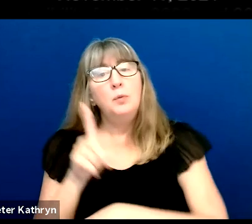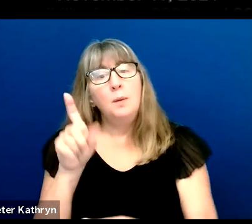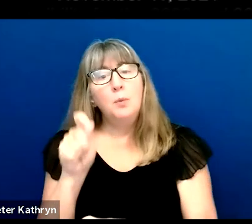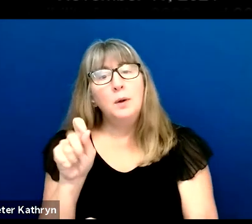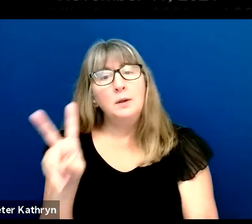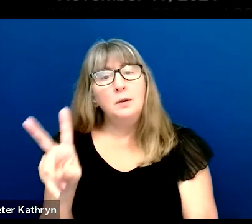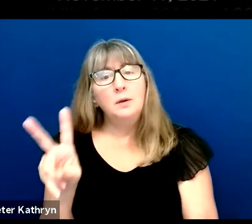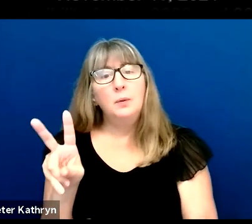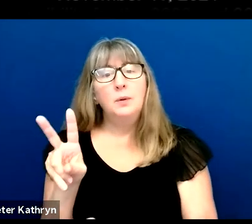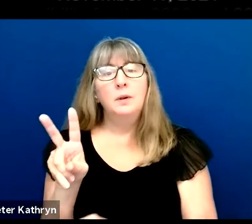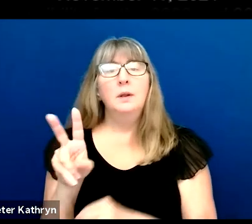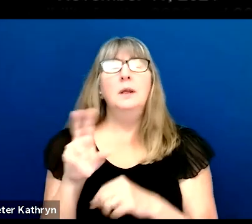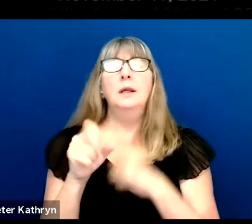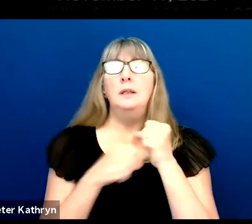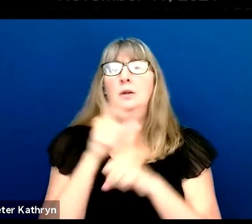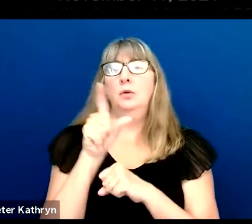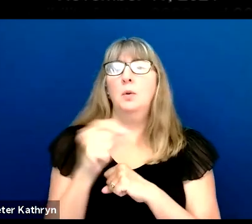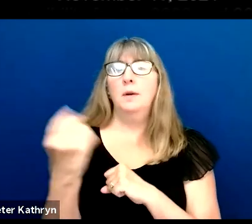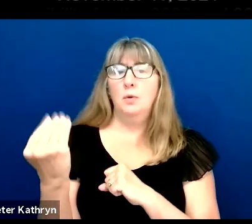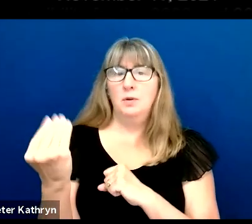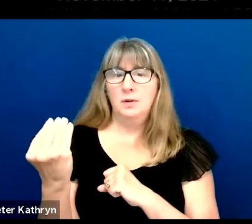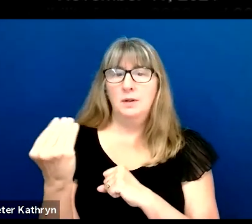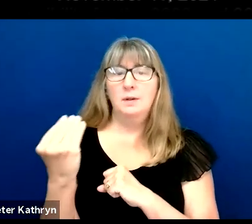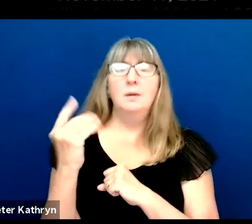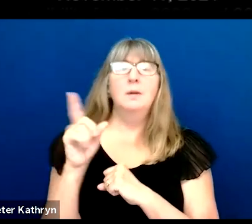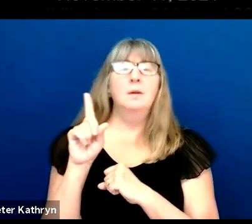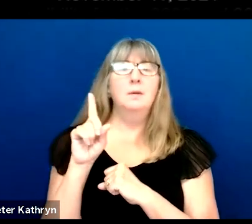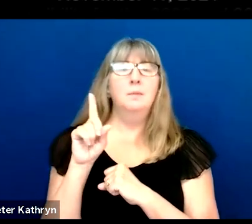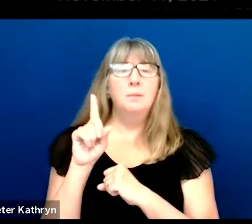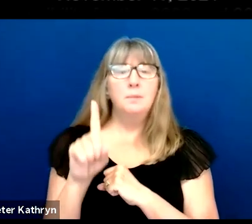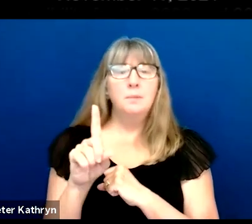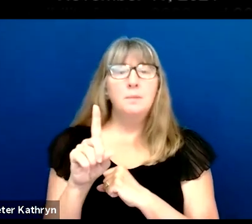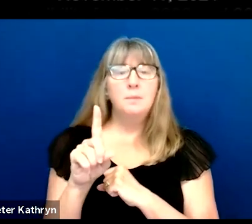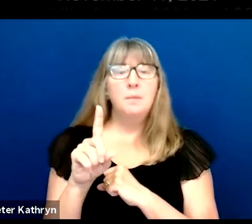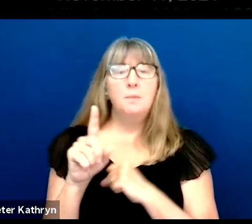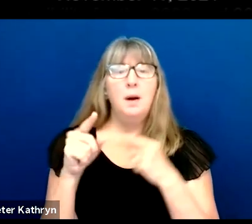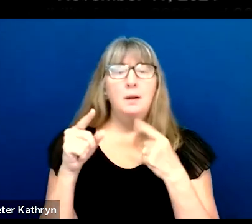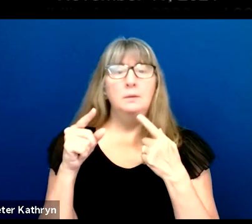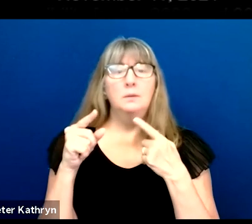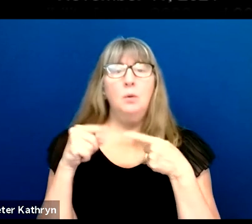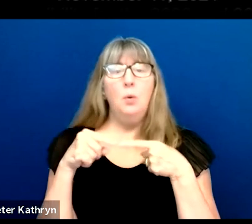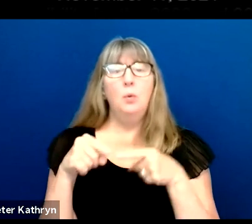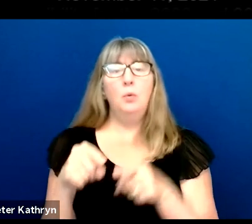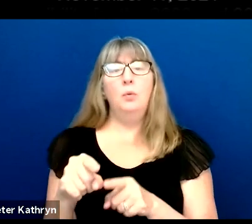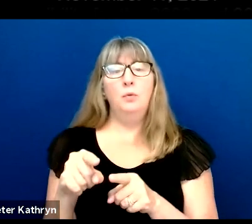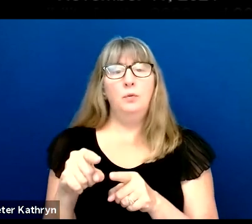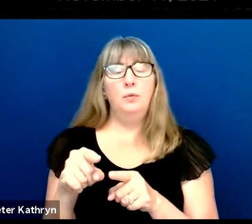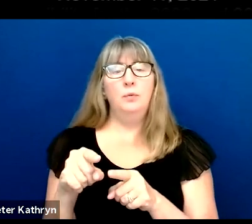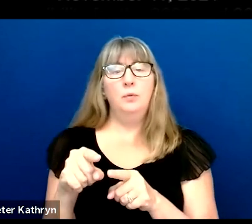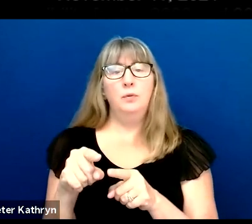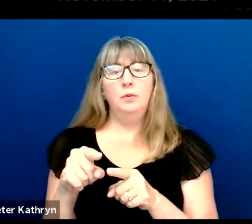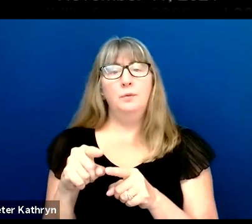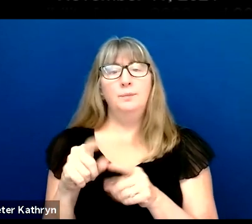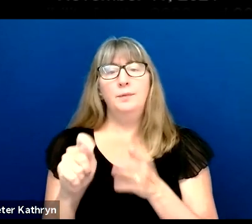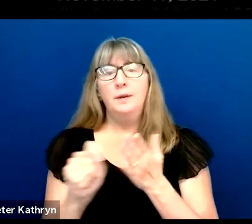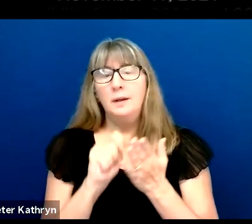1 in 2014. But again, over the course of time, as